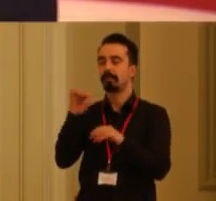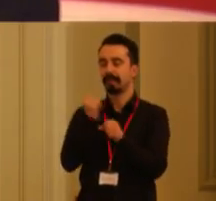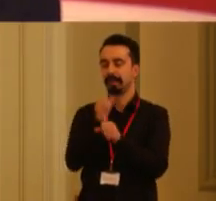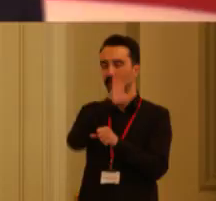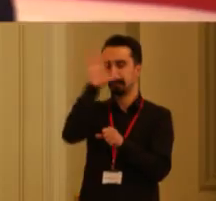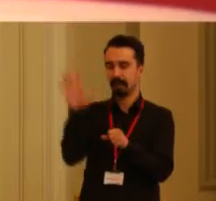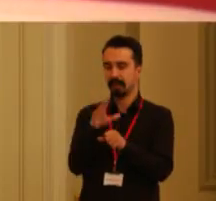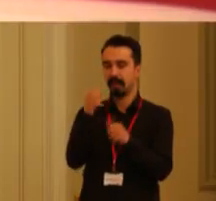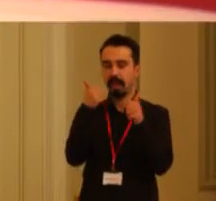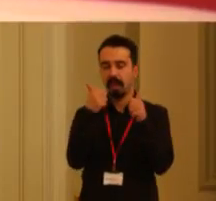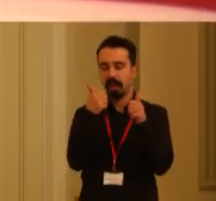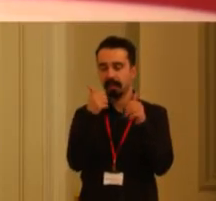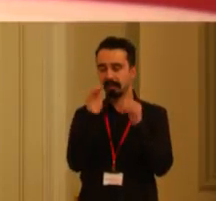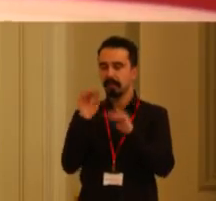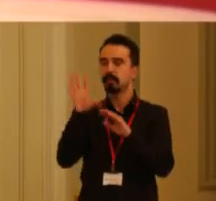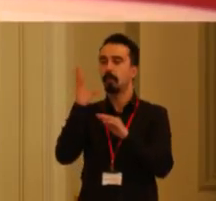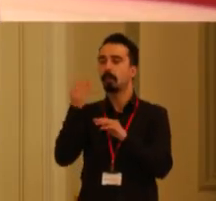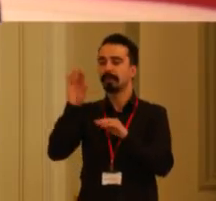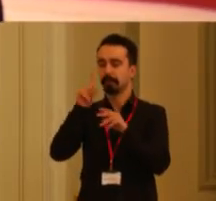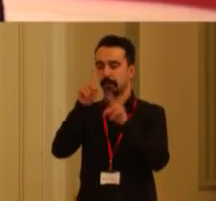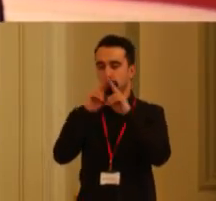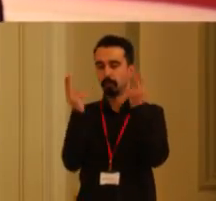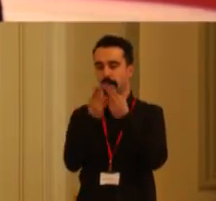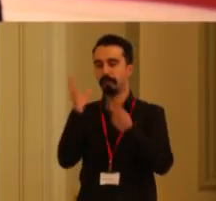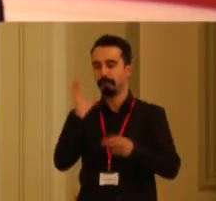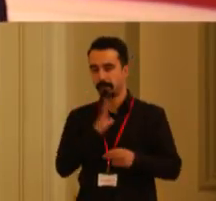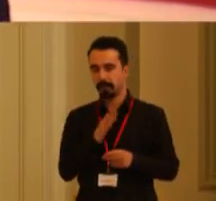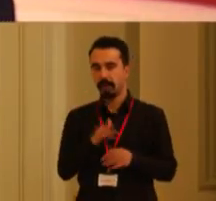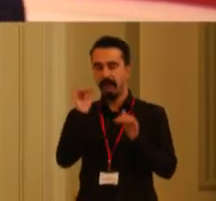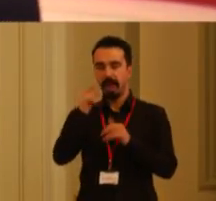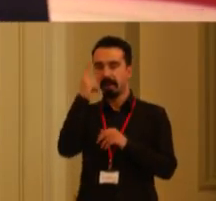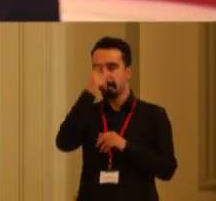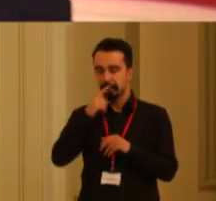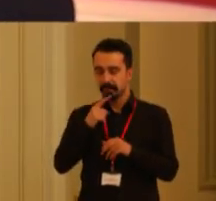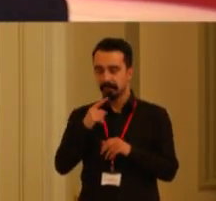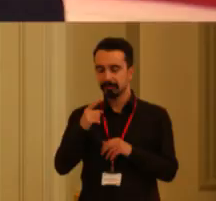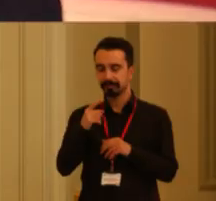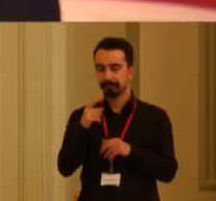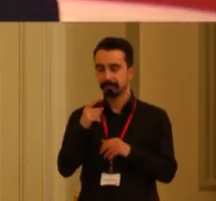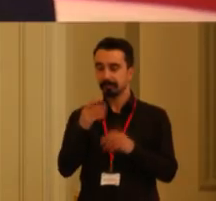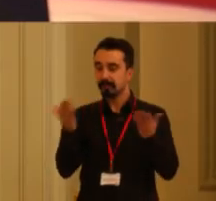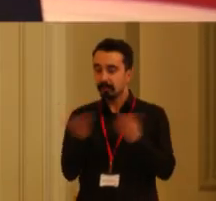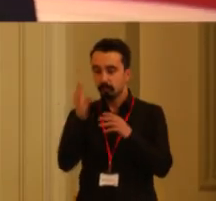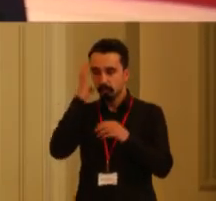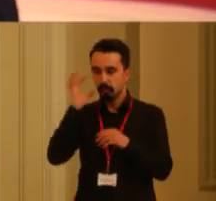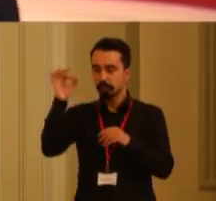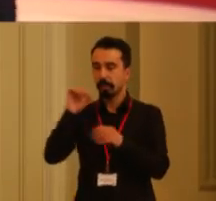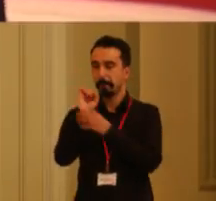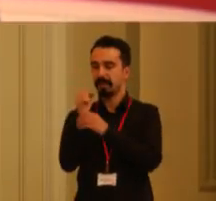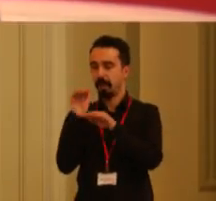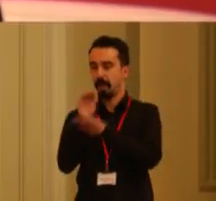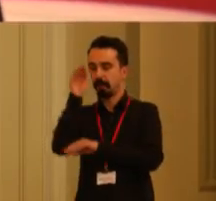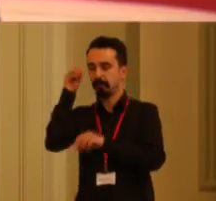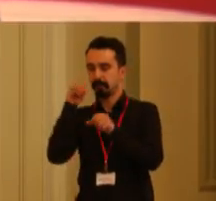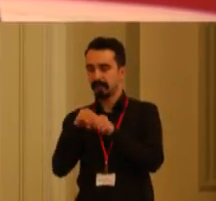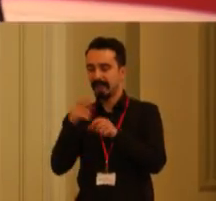engage in social and political activism. Families were hostile to the notion of it. And also when I became